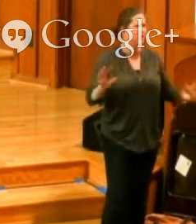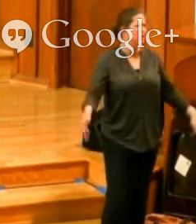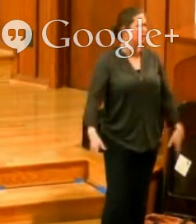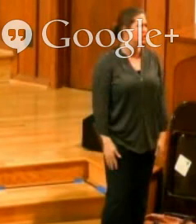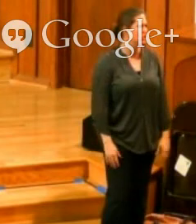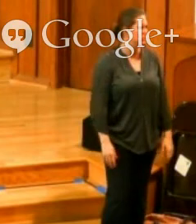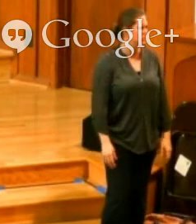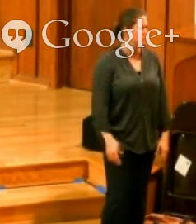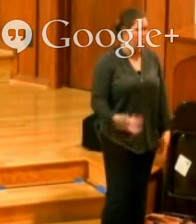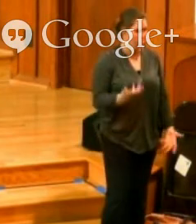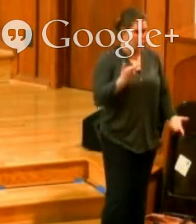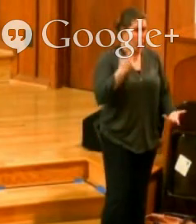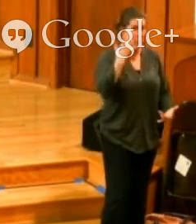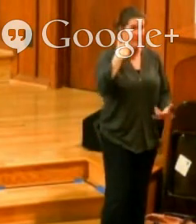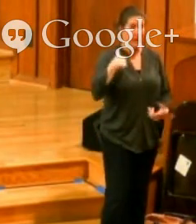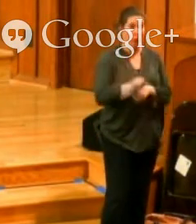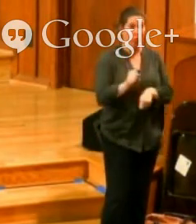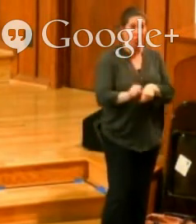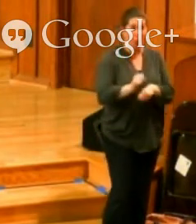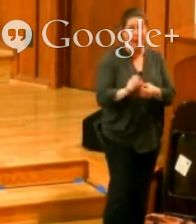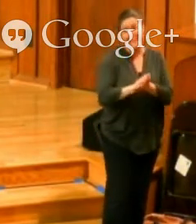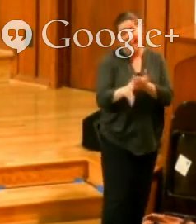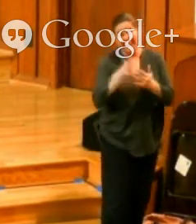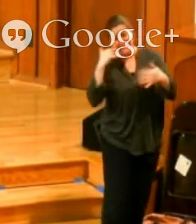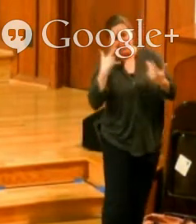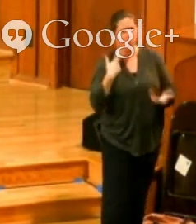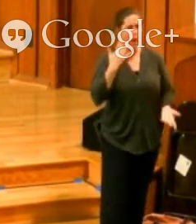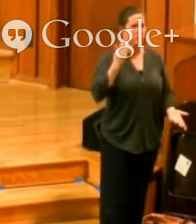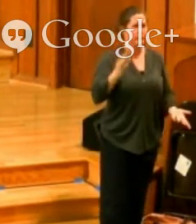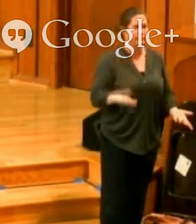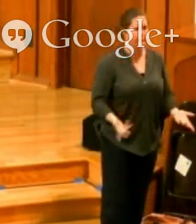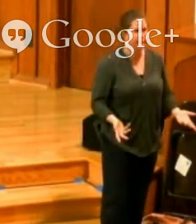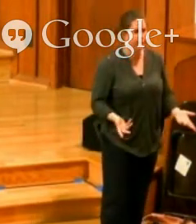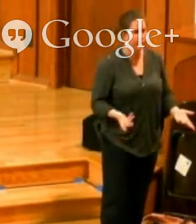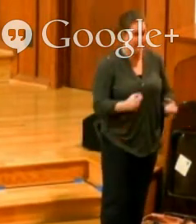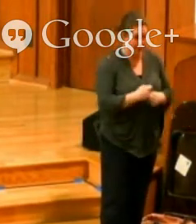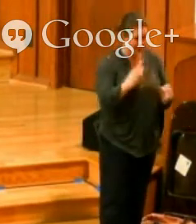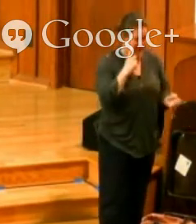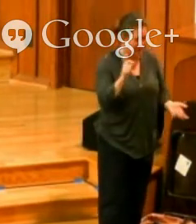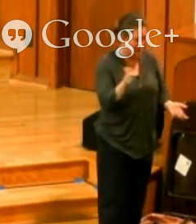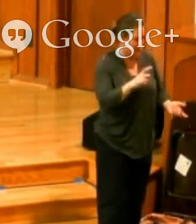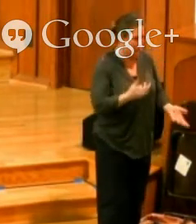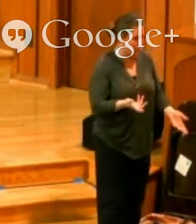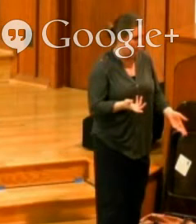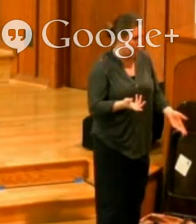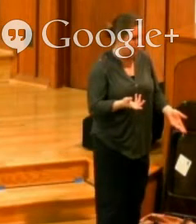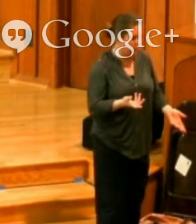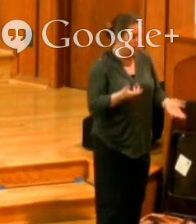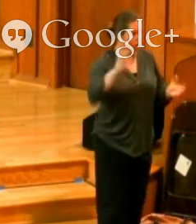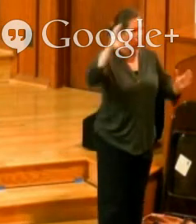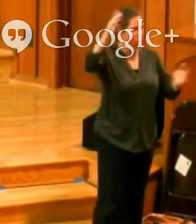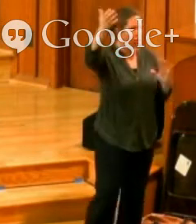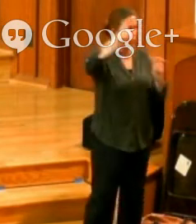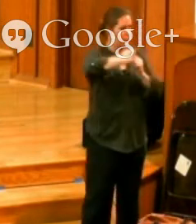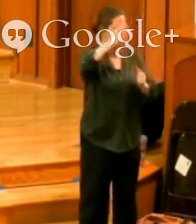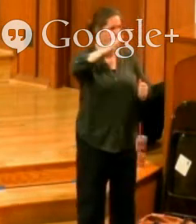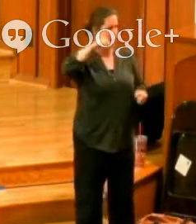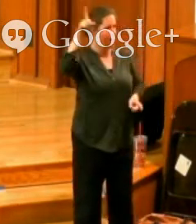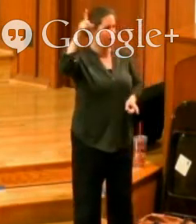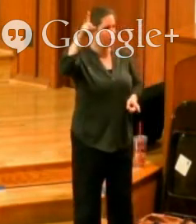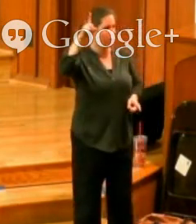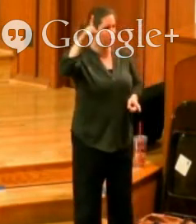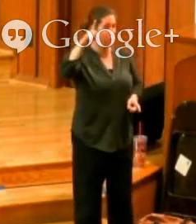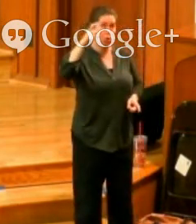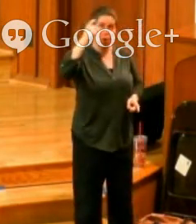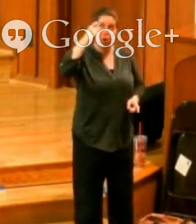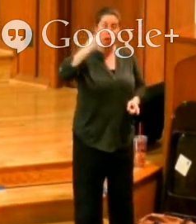because, hey, it's not about works, it's about love. Does that make any sense? So why do we say that about God? I don't have to show